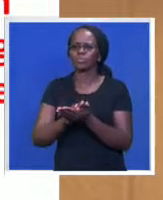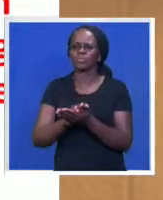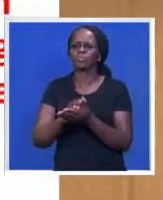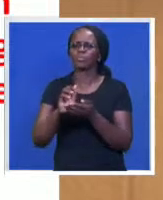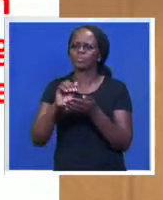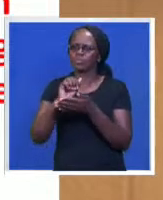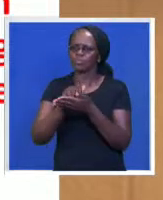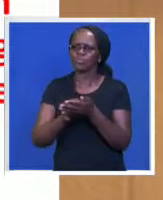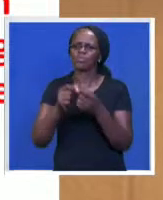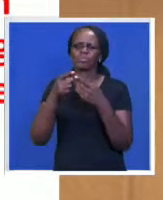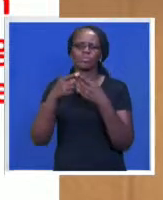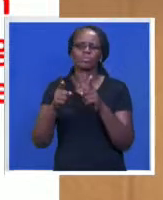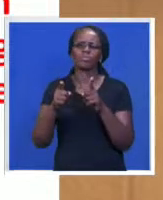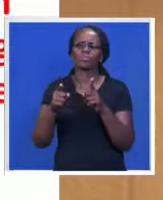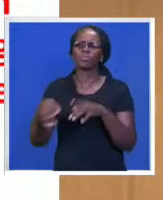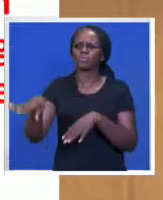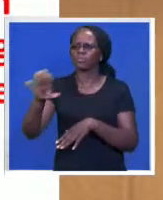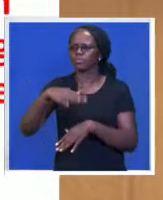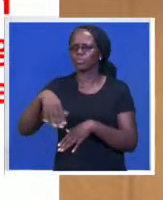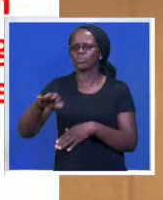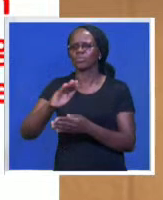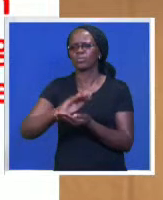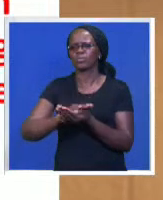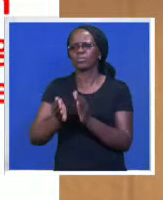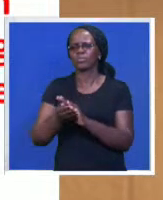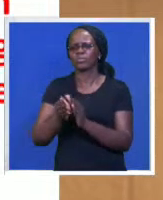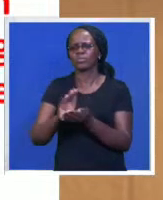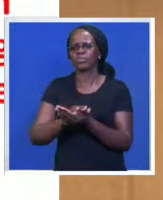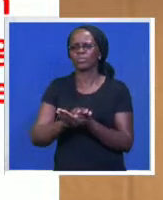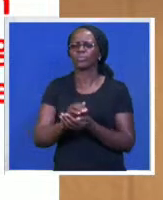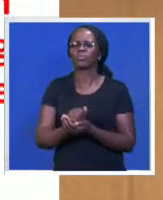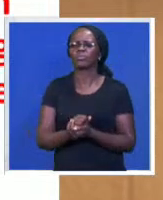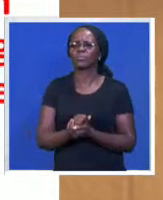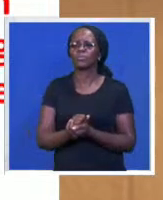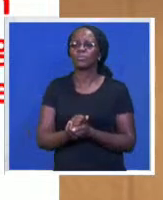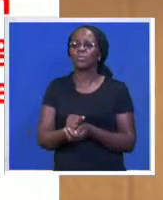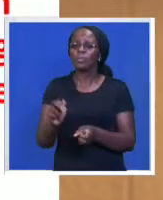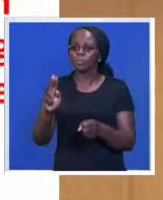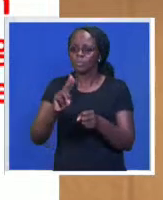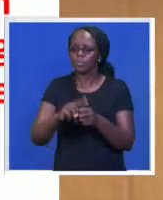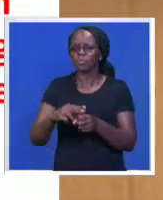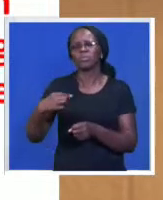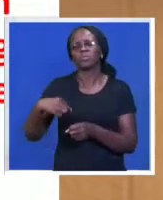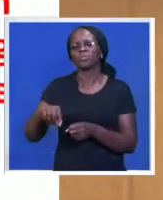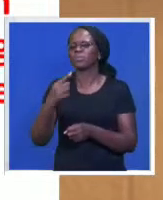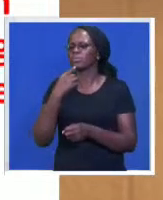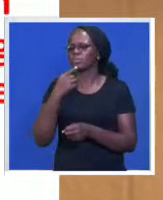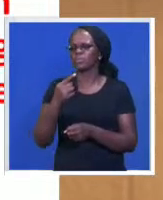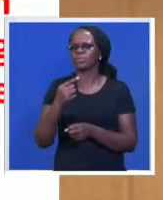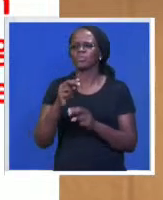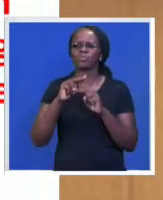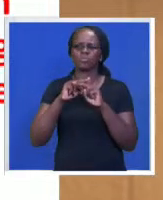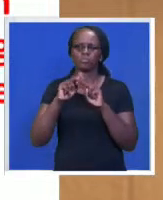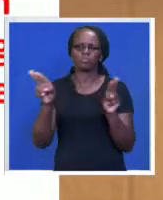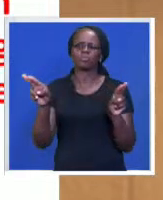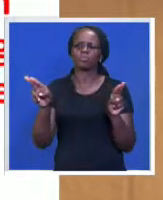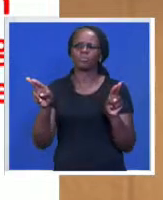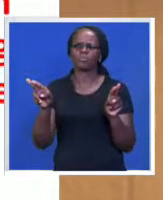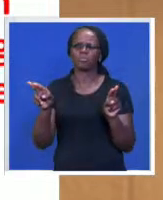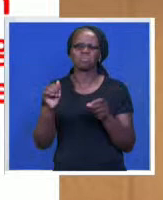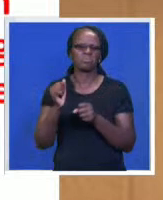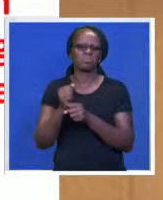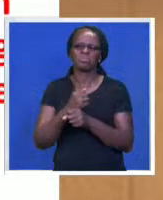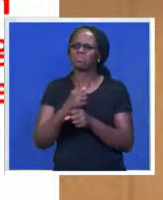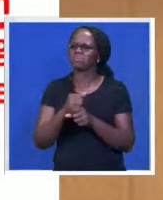I am biblical based with my answer. However, someone else might say no. It was not necessary